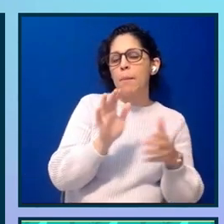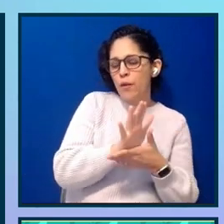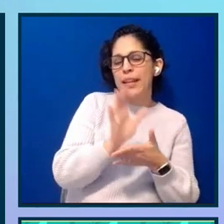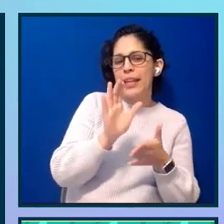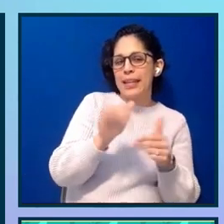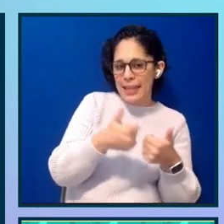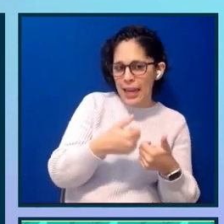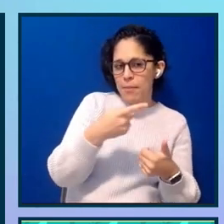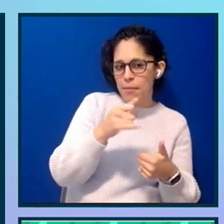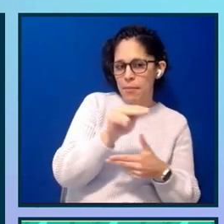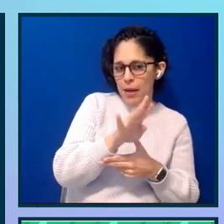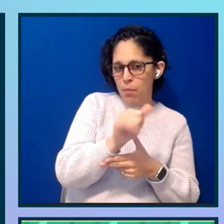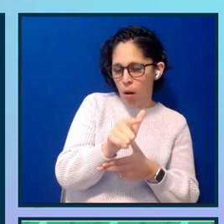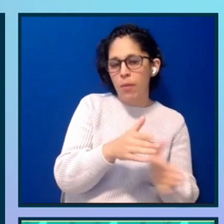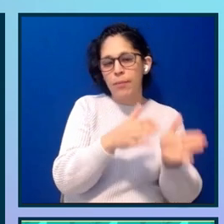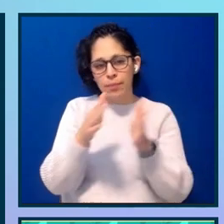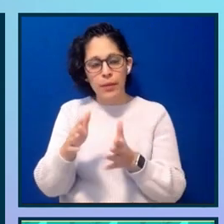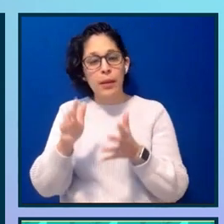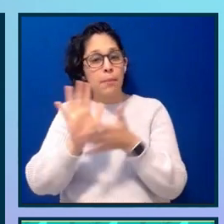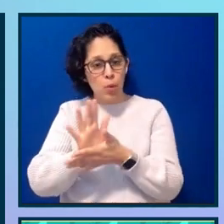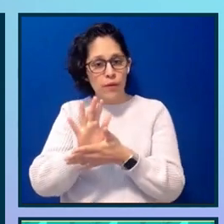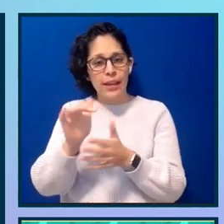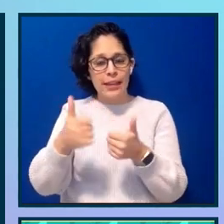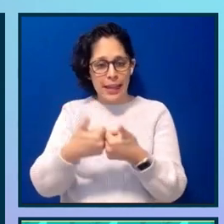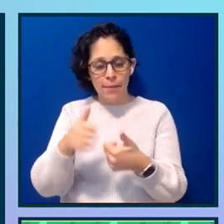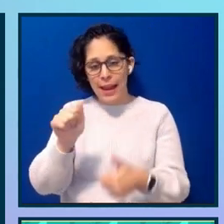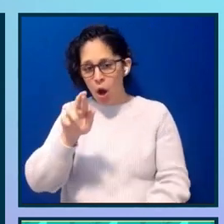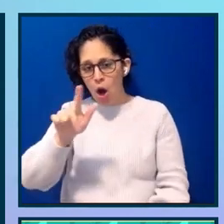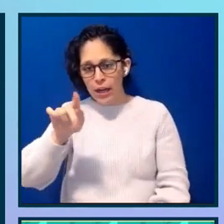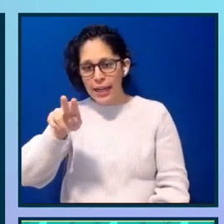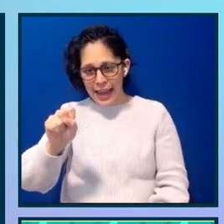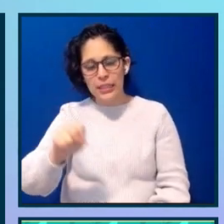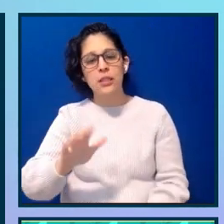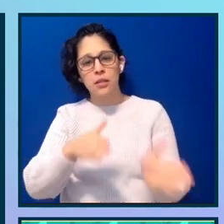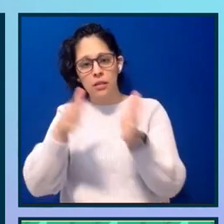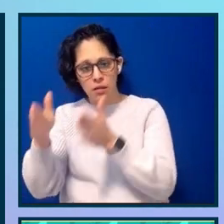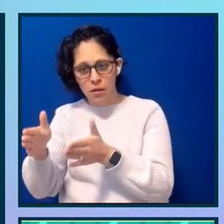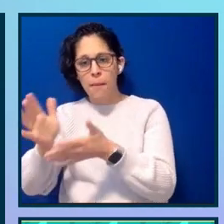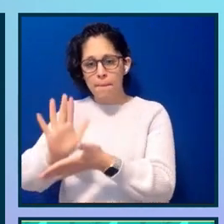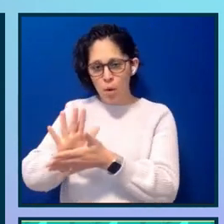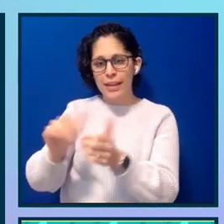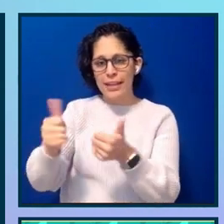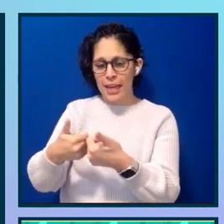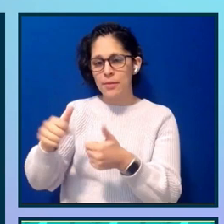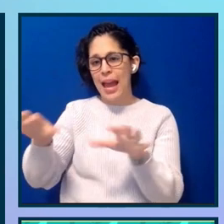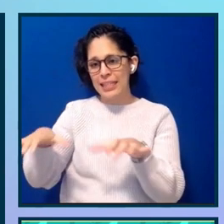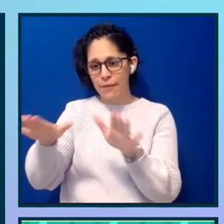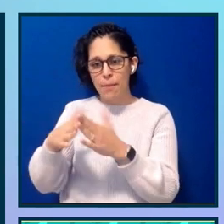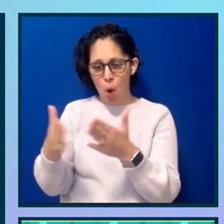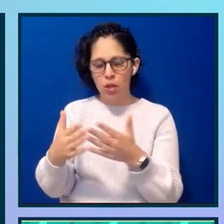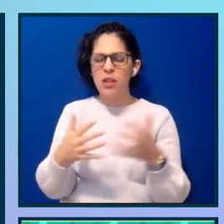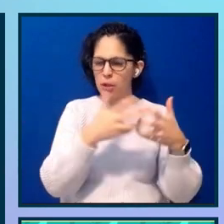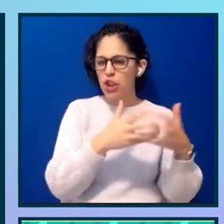there's a pinball game. Movie game R lens link graphic. An AR lens. Movie game activity book link graphic. An activity